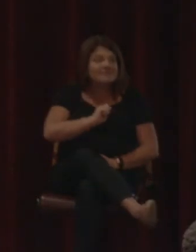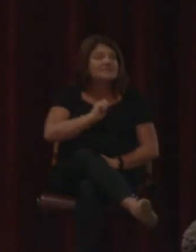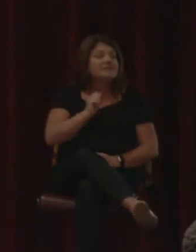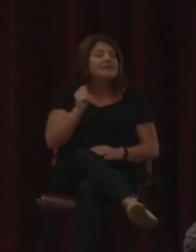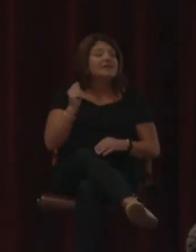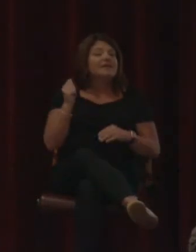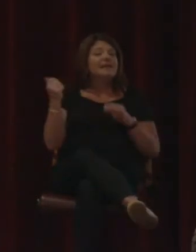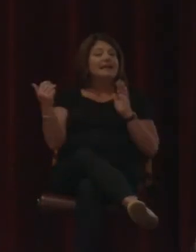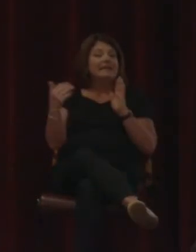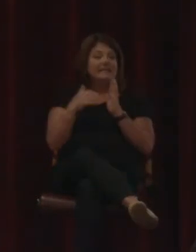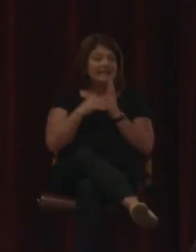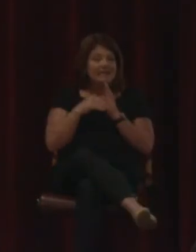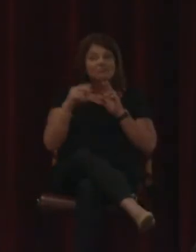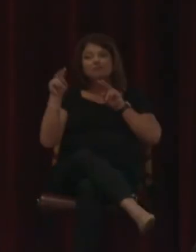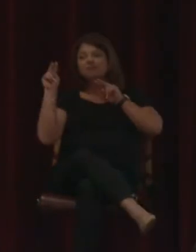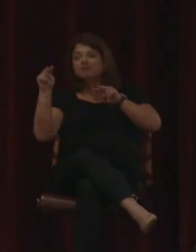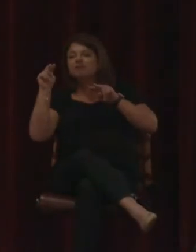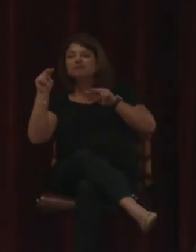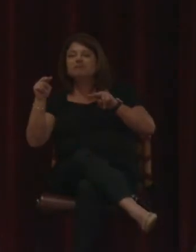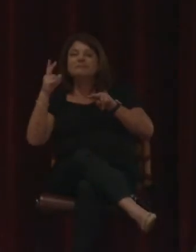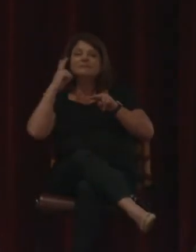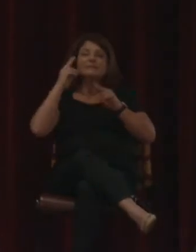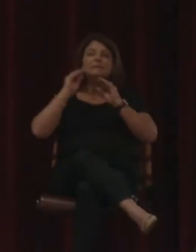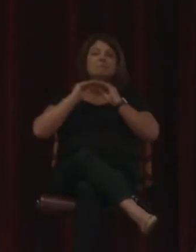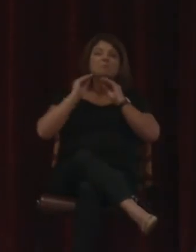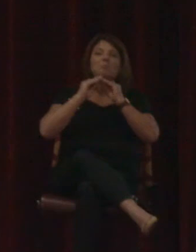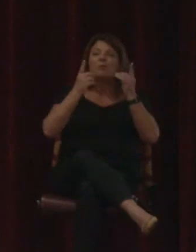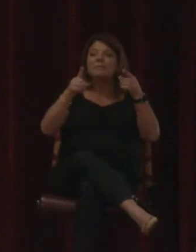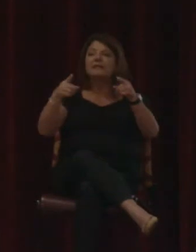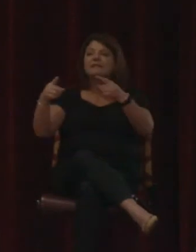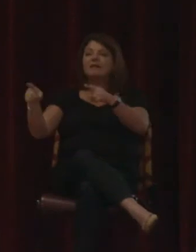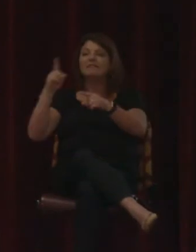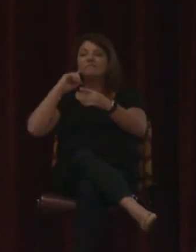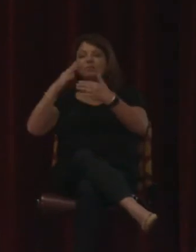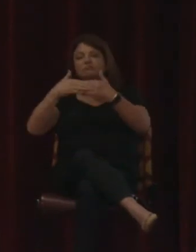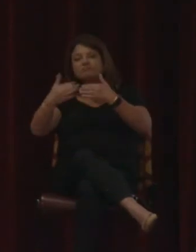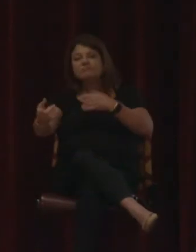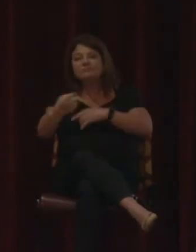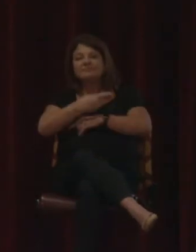again, look forward to seeing much more being done for the rest of the day. Thanks again.